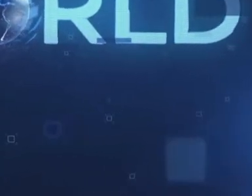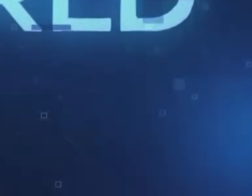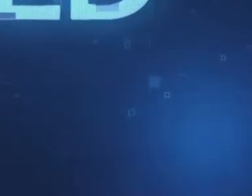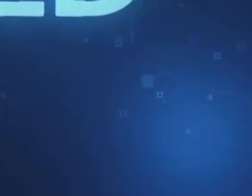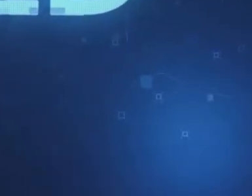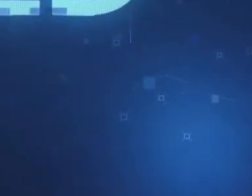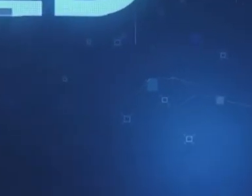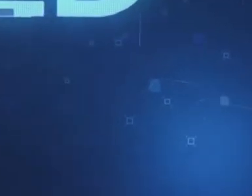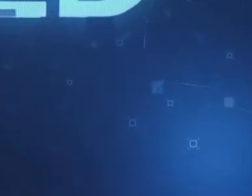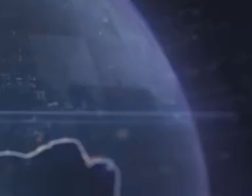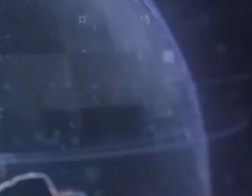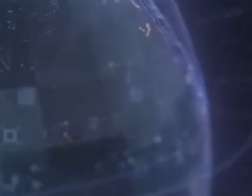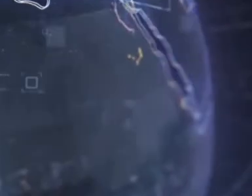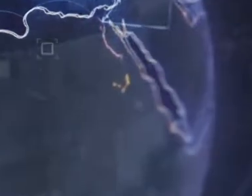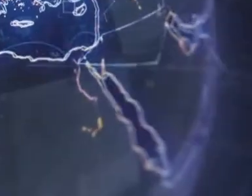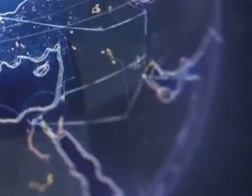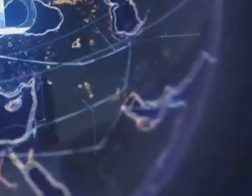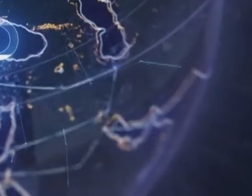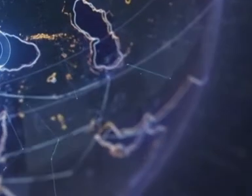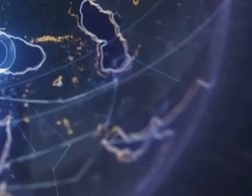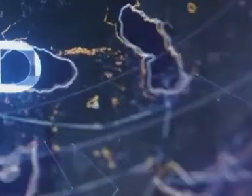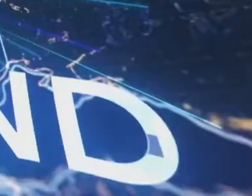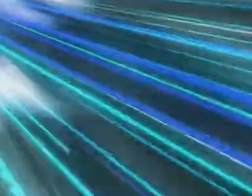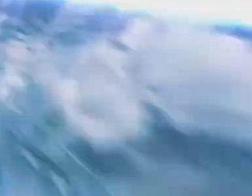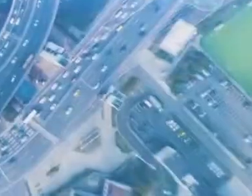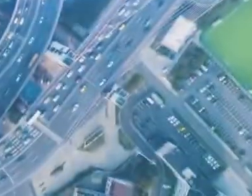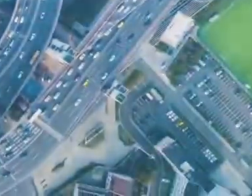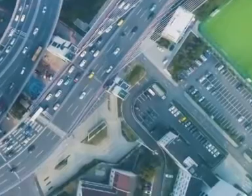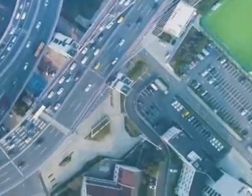We all live in a digital world.